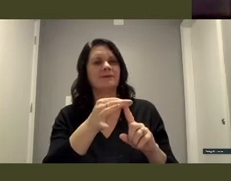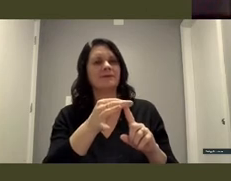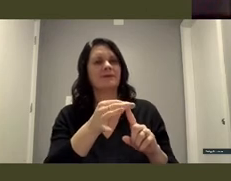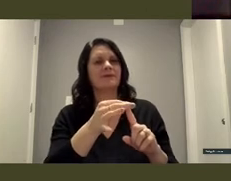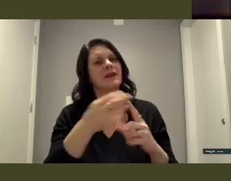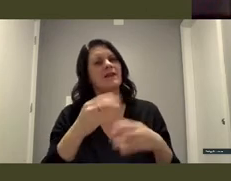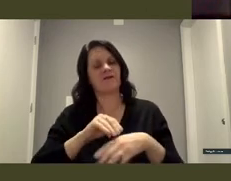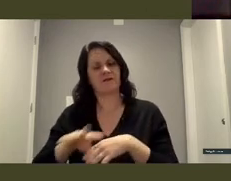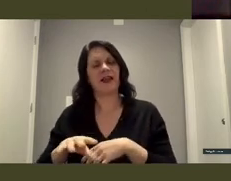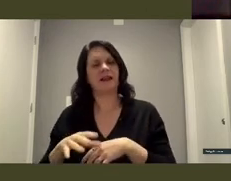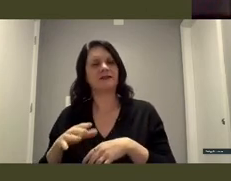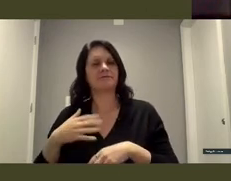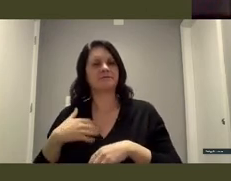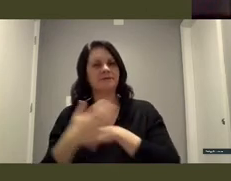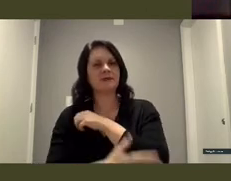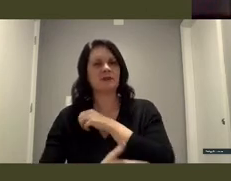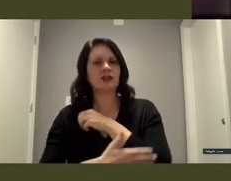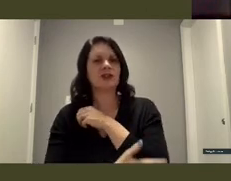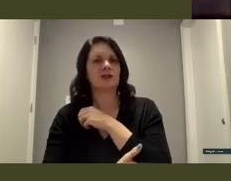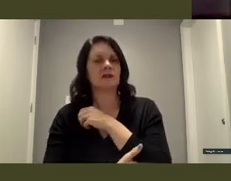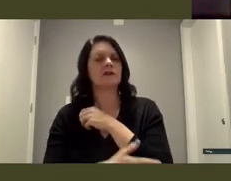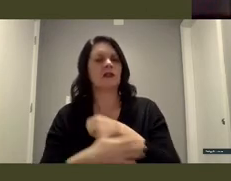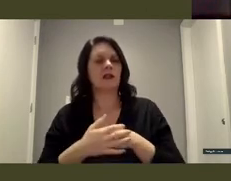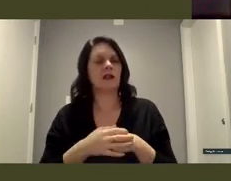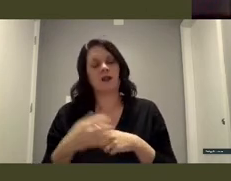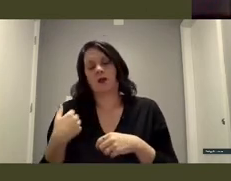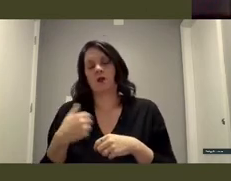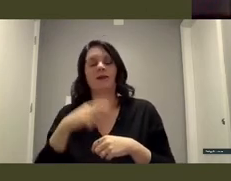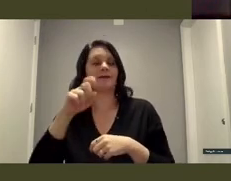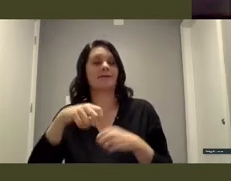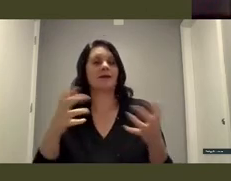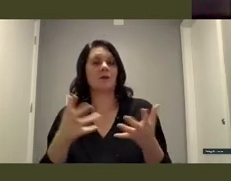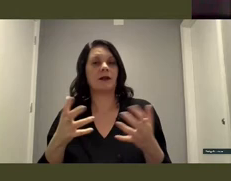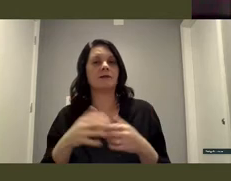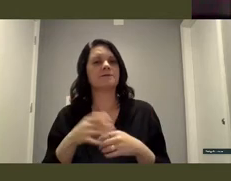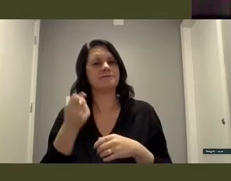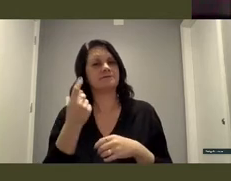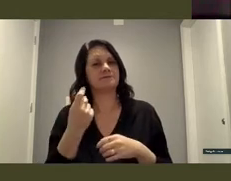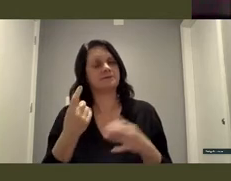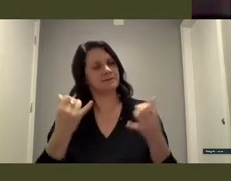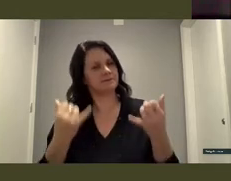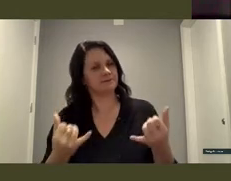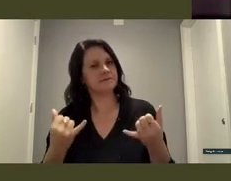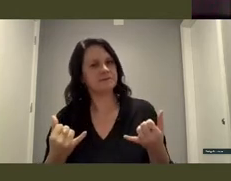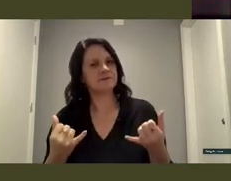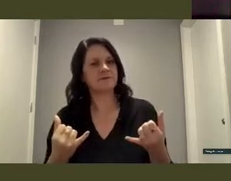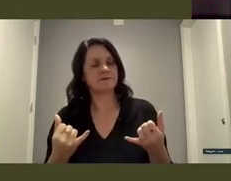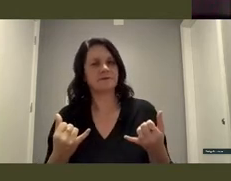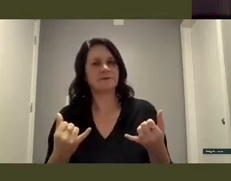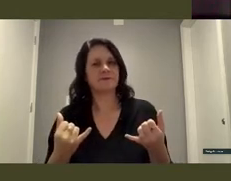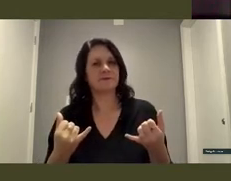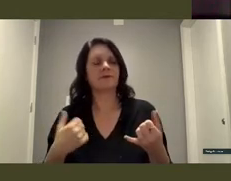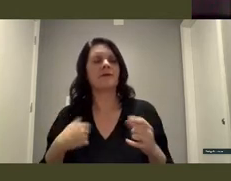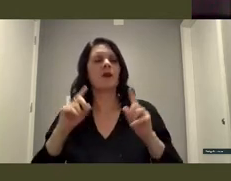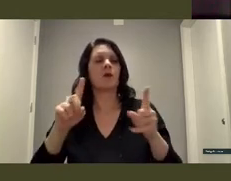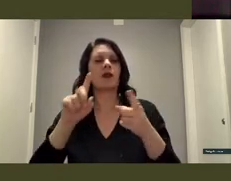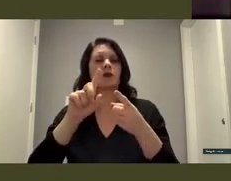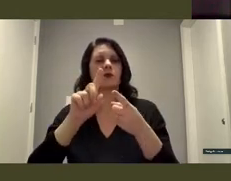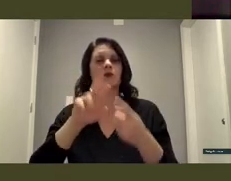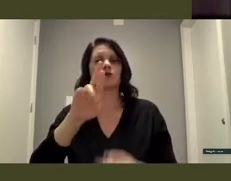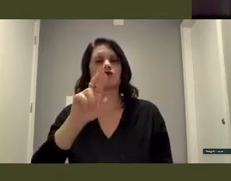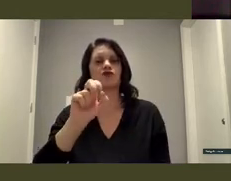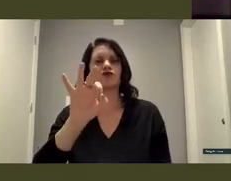at what it already is. Because today, I went to a refugee camp, and honestly, it is